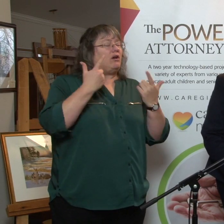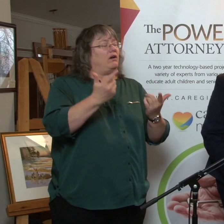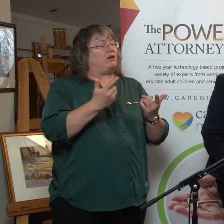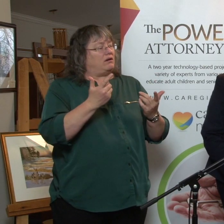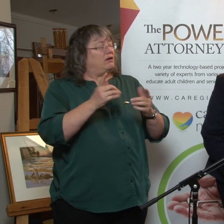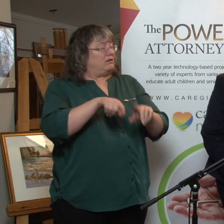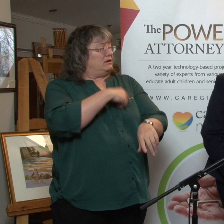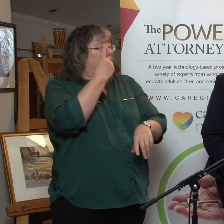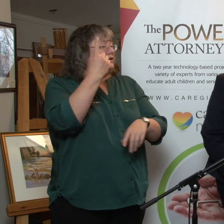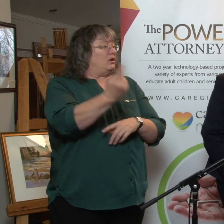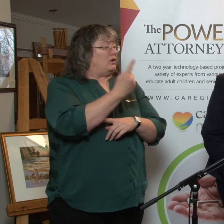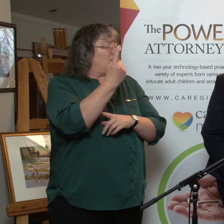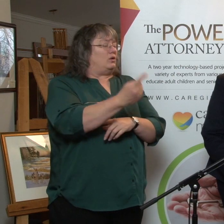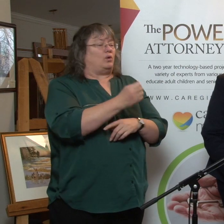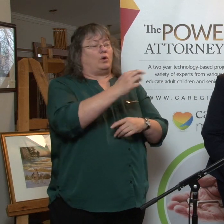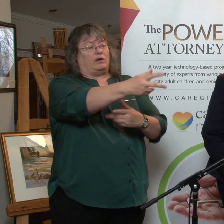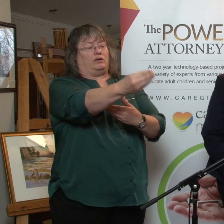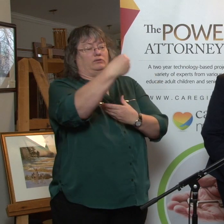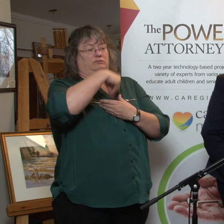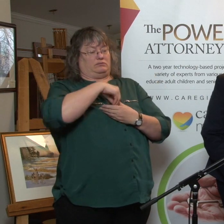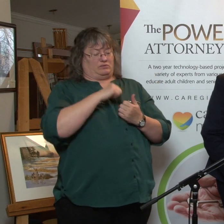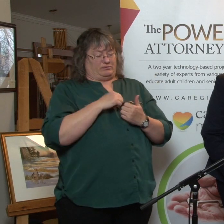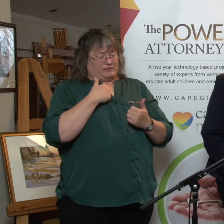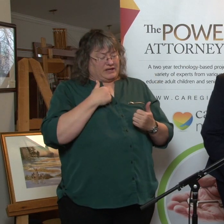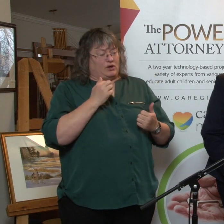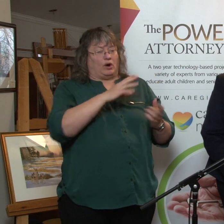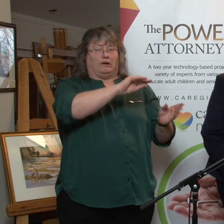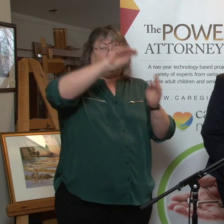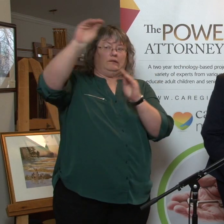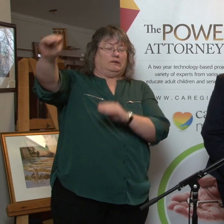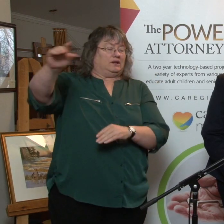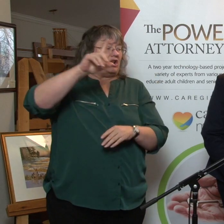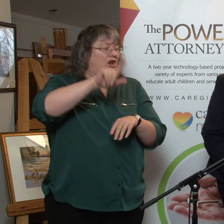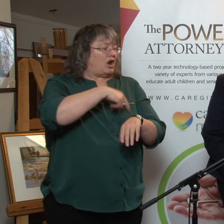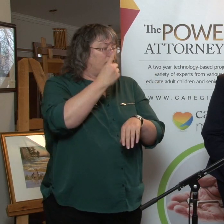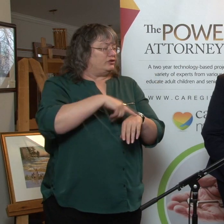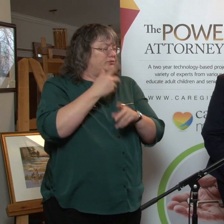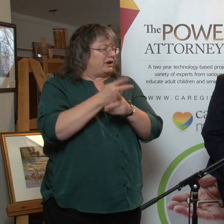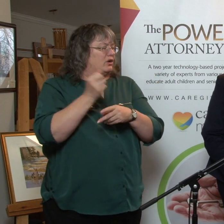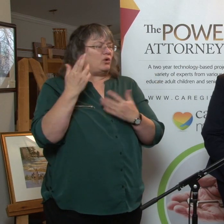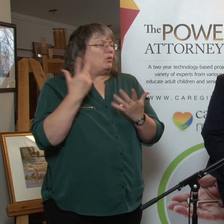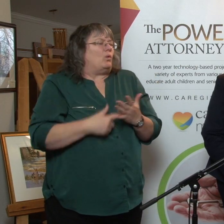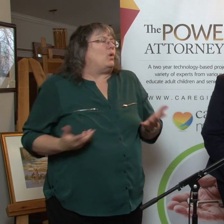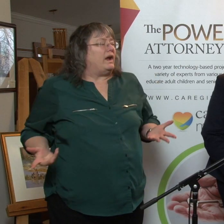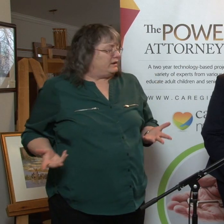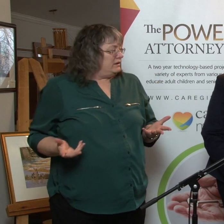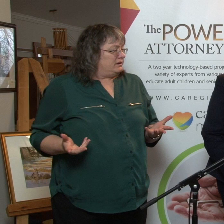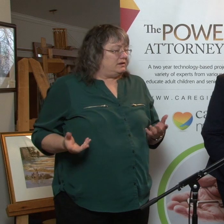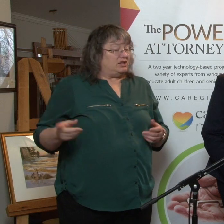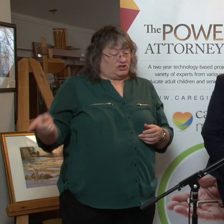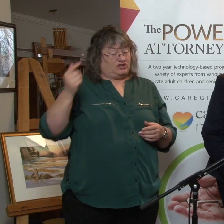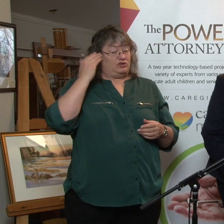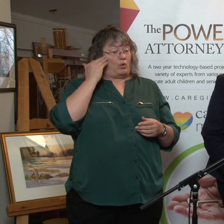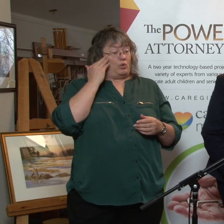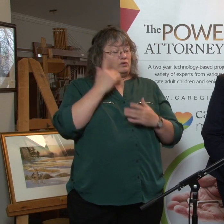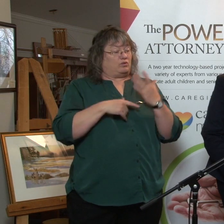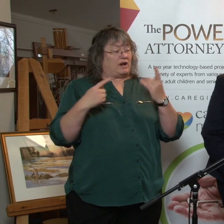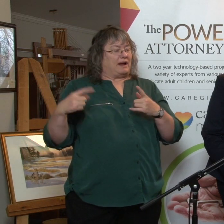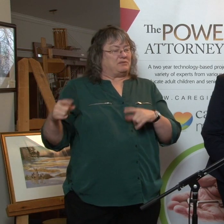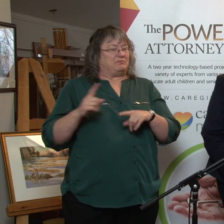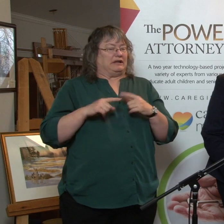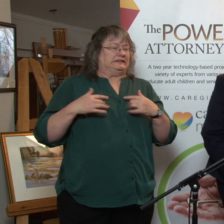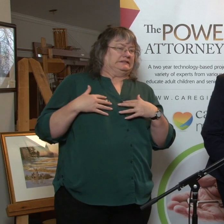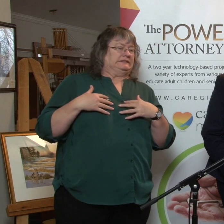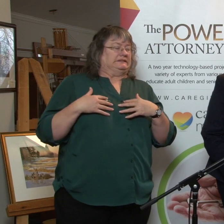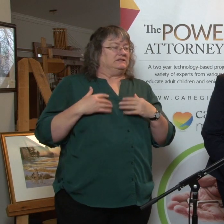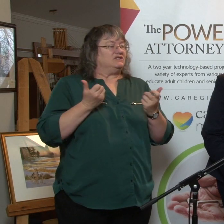do you come and live with me, or do we move you somewhere else. So she sees what could happen, but she's even afraid to bring it up with her